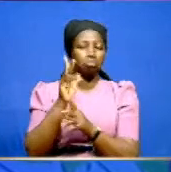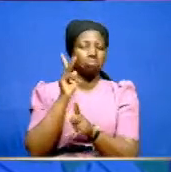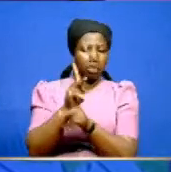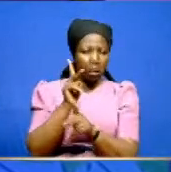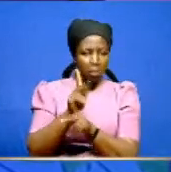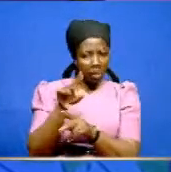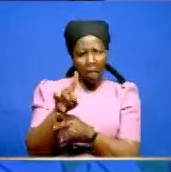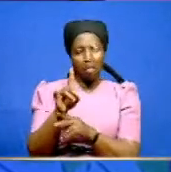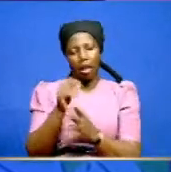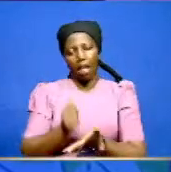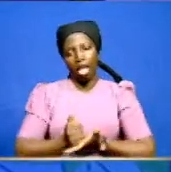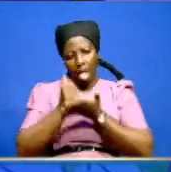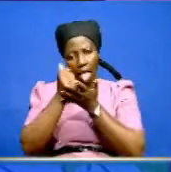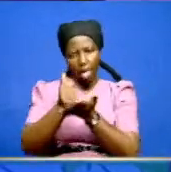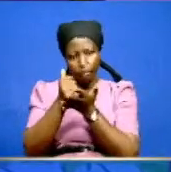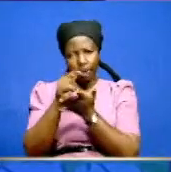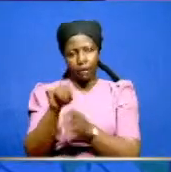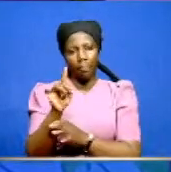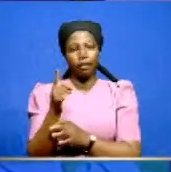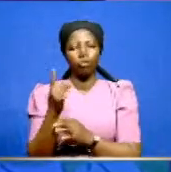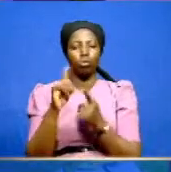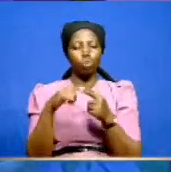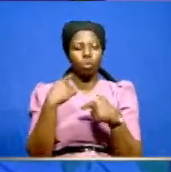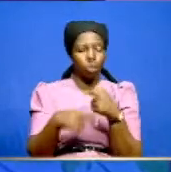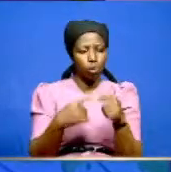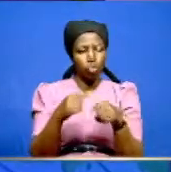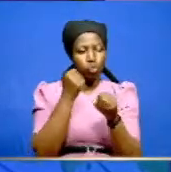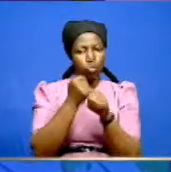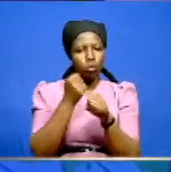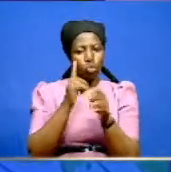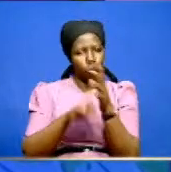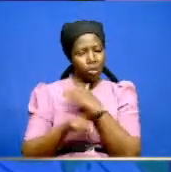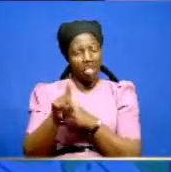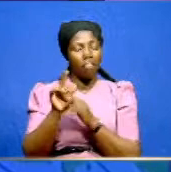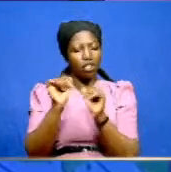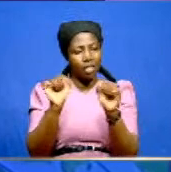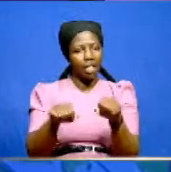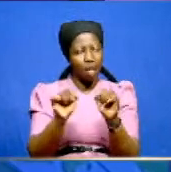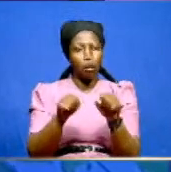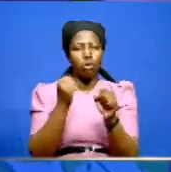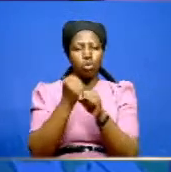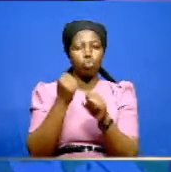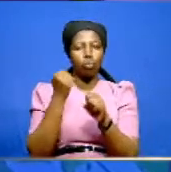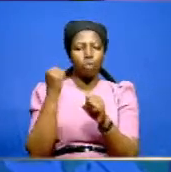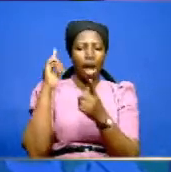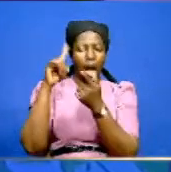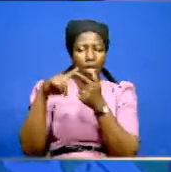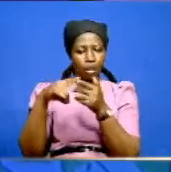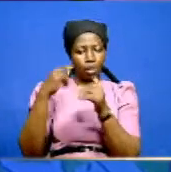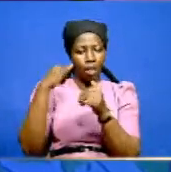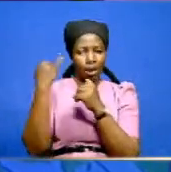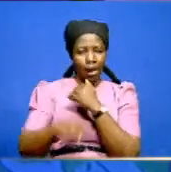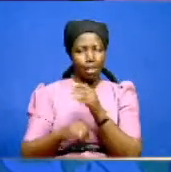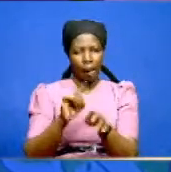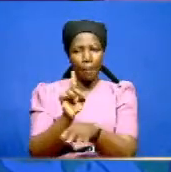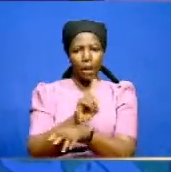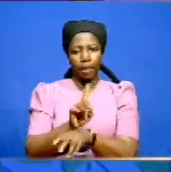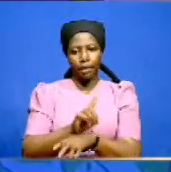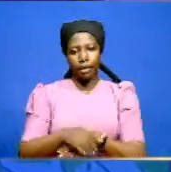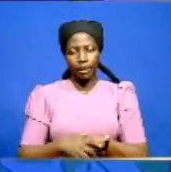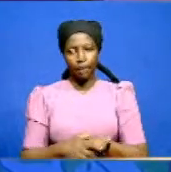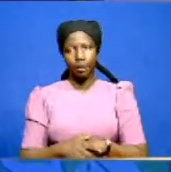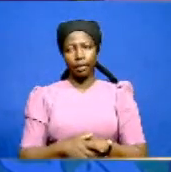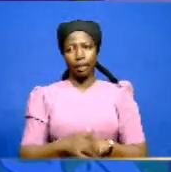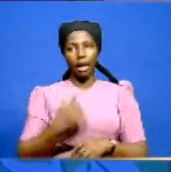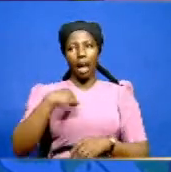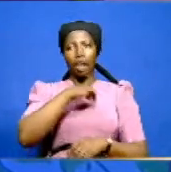and enabled him to continue to do what he was able to do up to the last minute. We